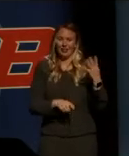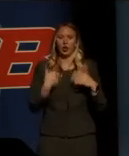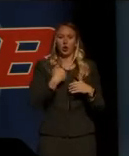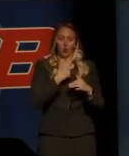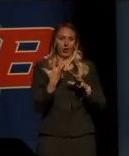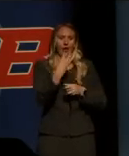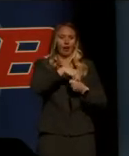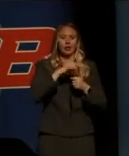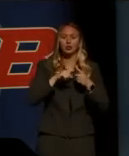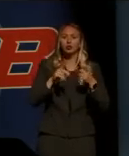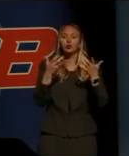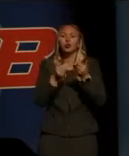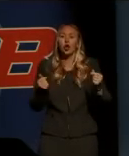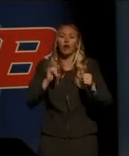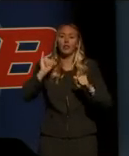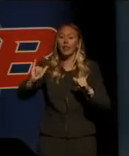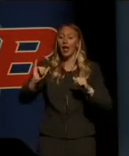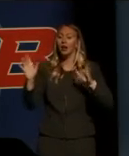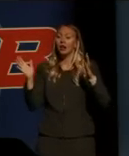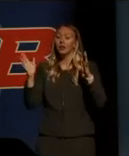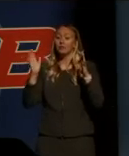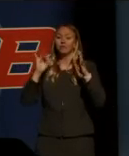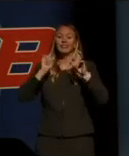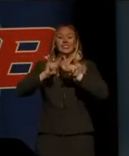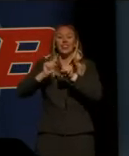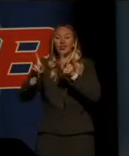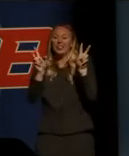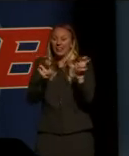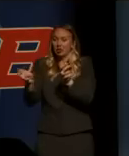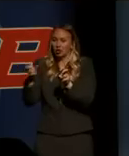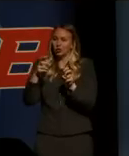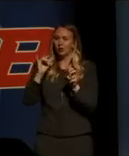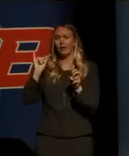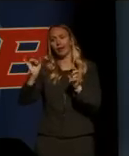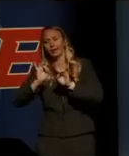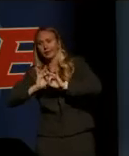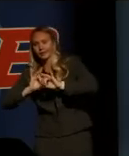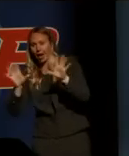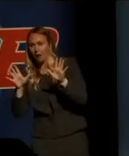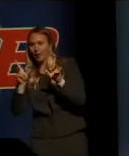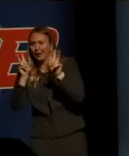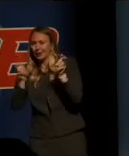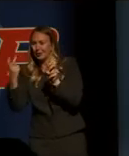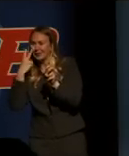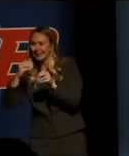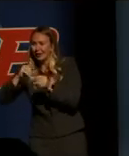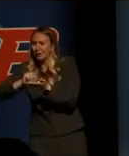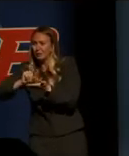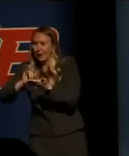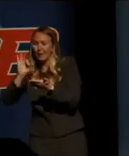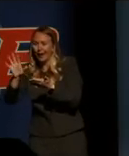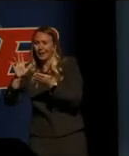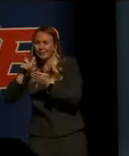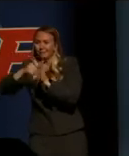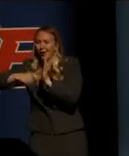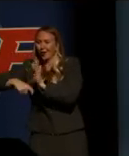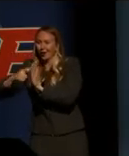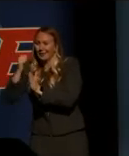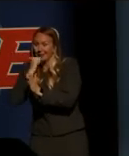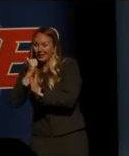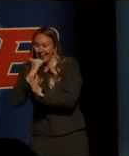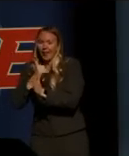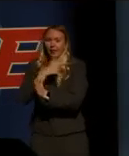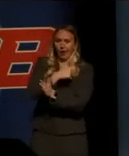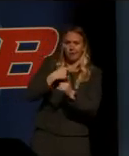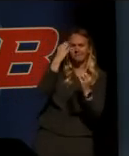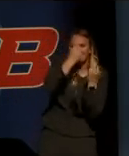the headlines every day. And finally, and most importantly, I joined the Boise State community